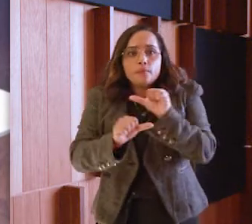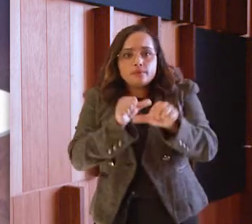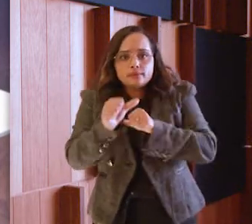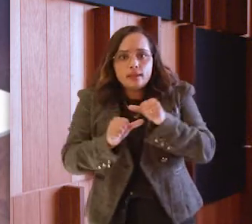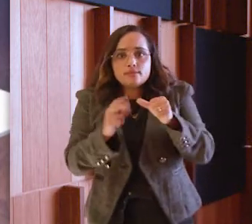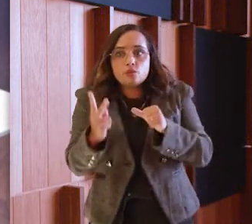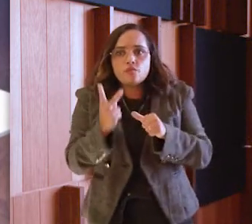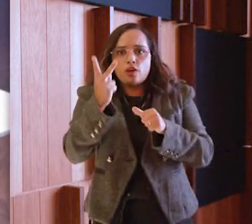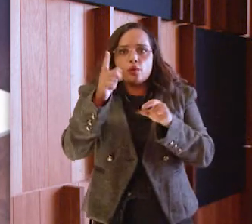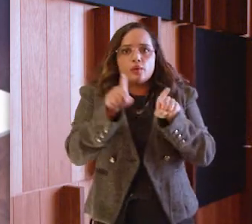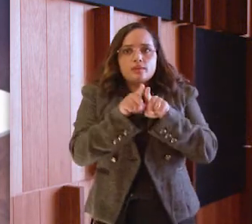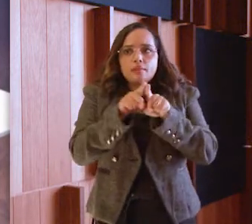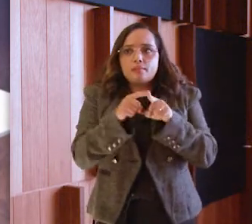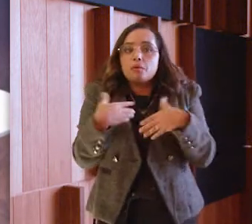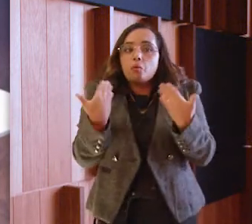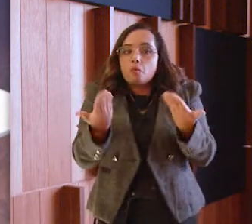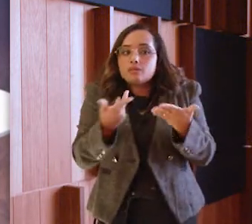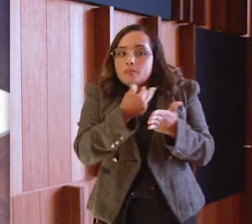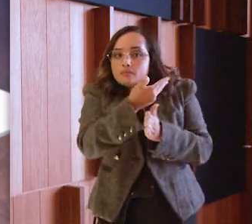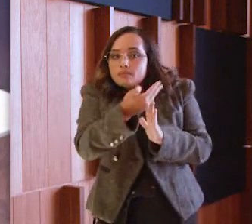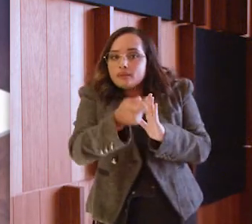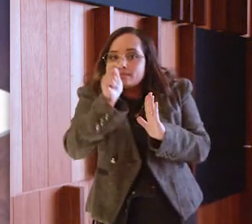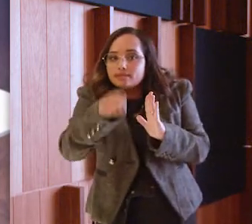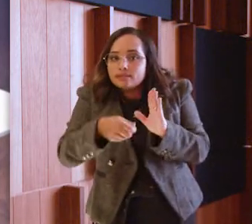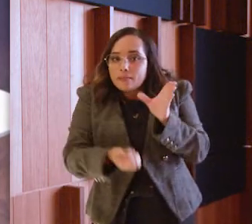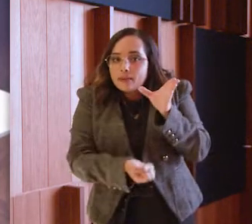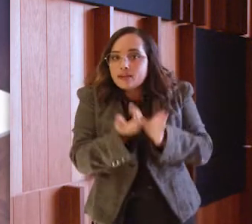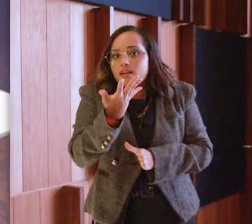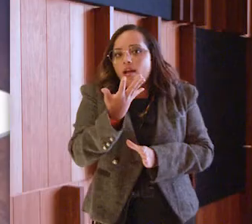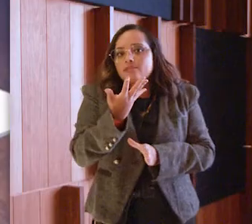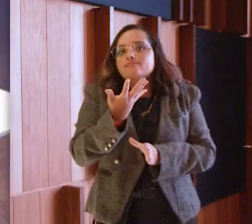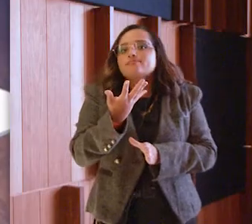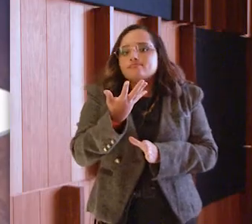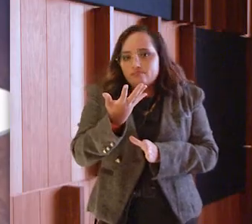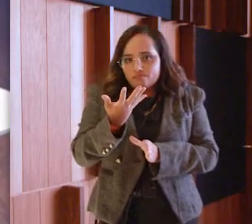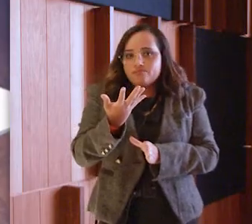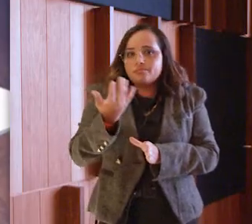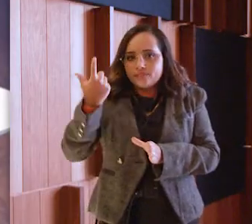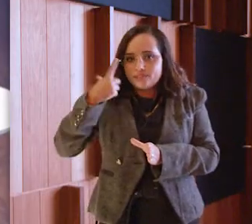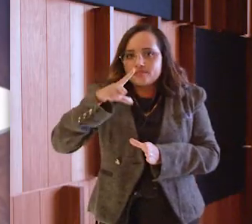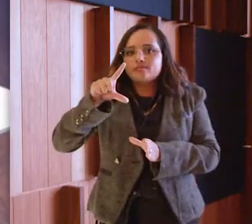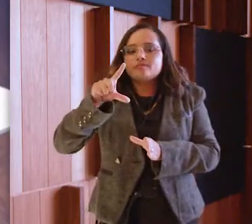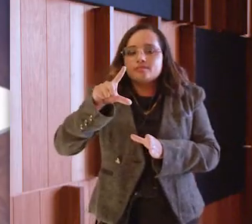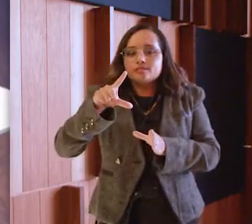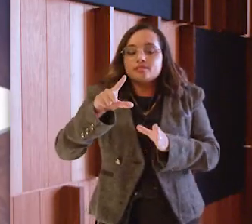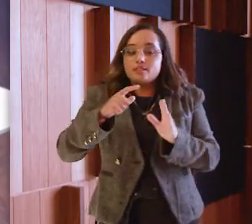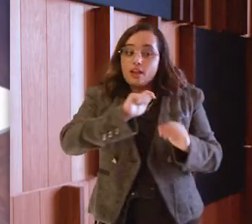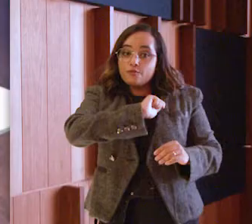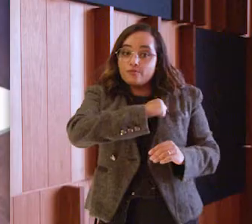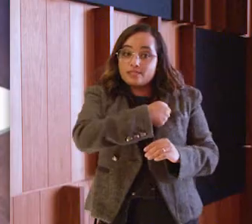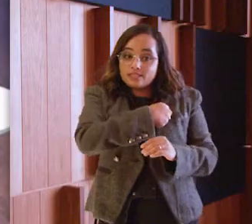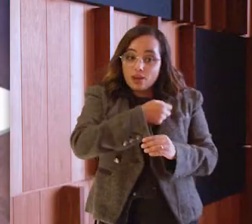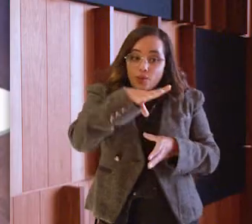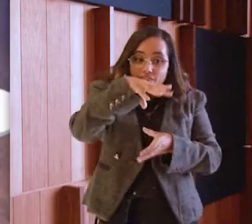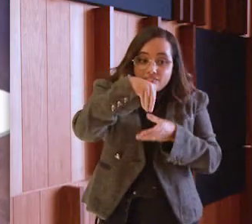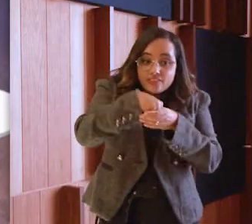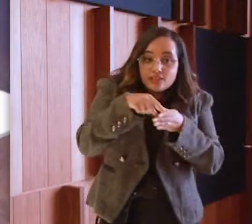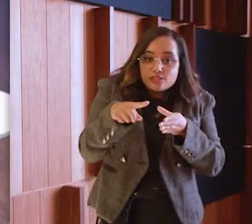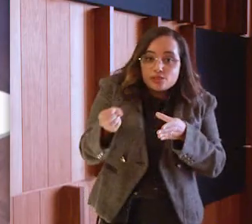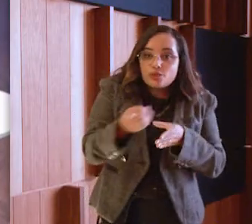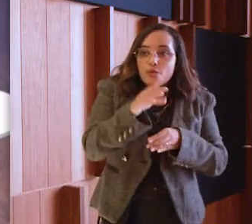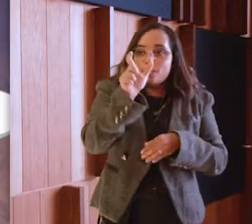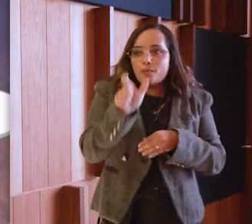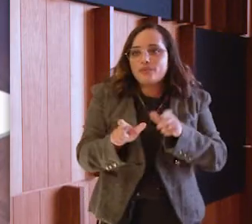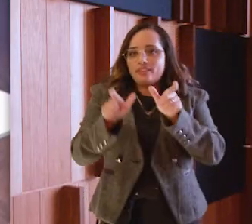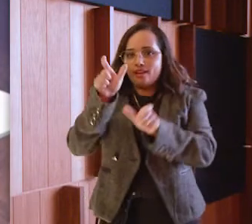sustainable digital advantage, tax advantage operating model. That's going to be success. If we don't do that, we'll